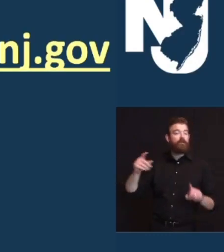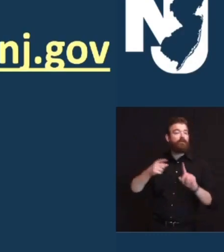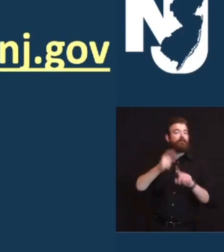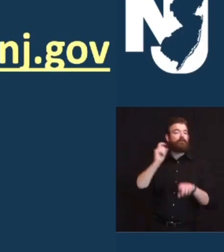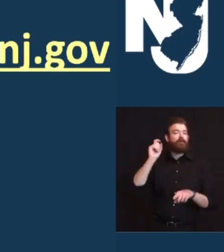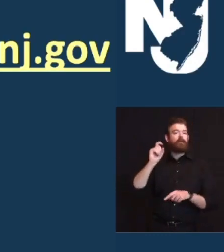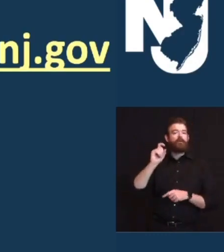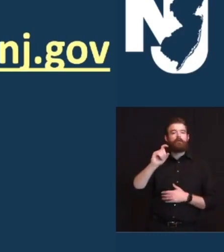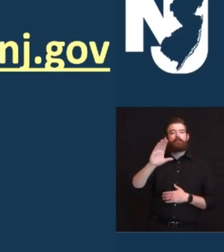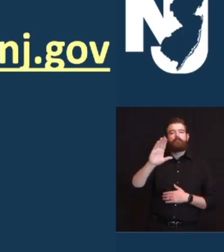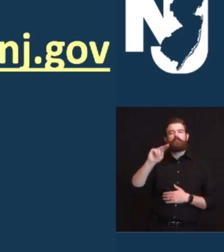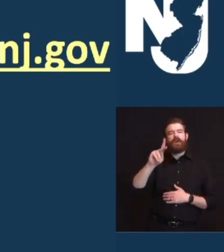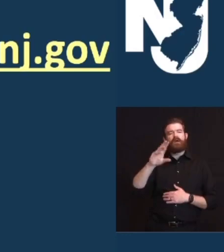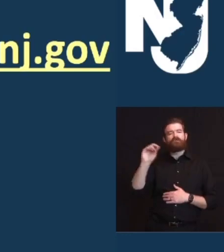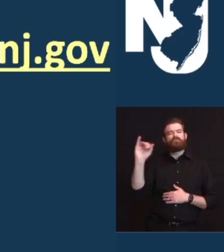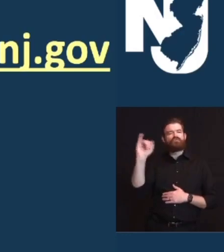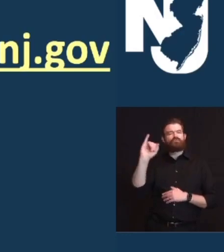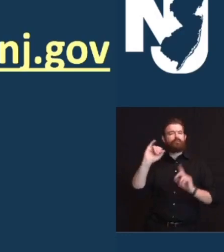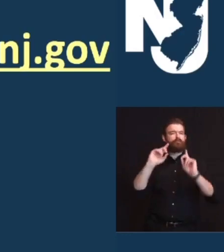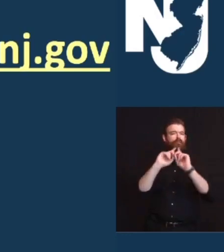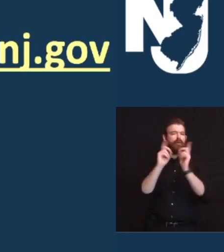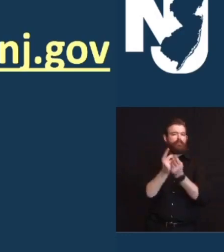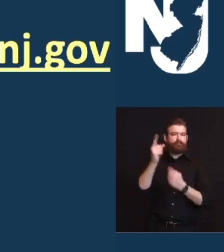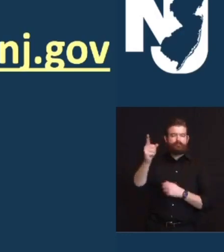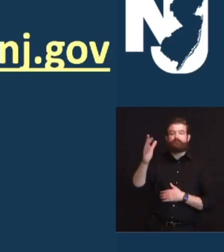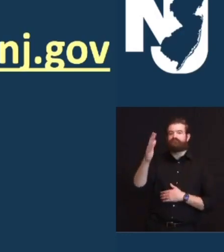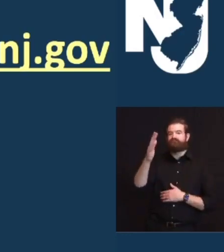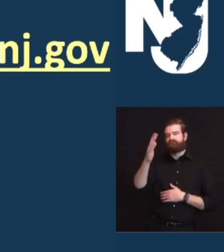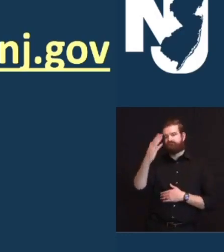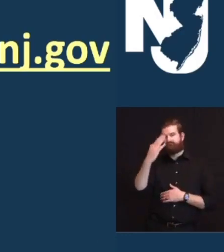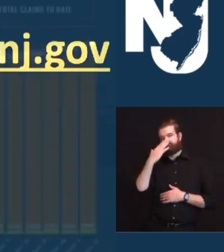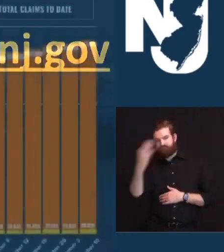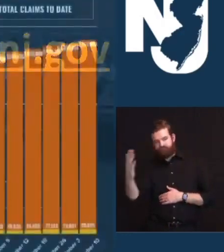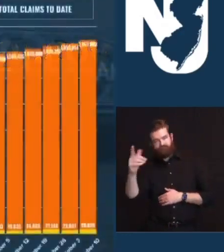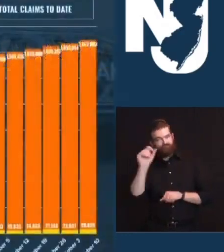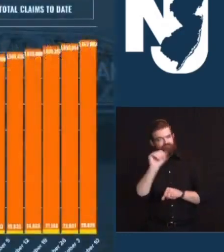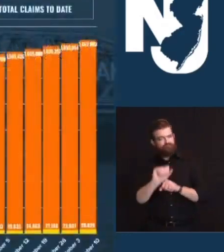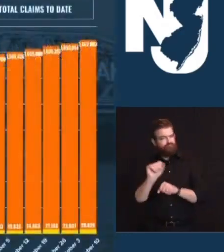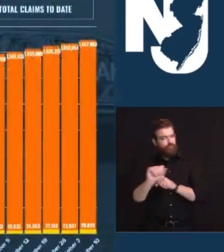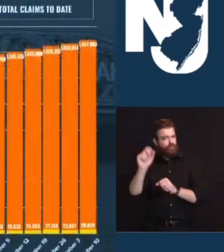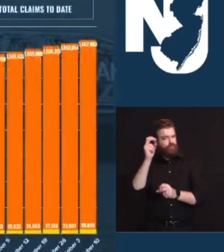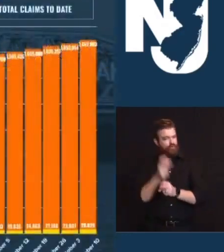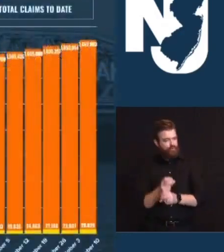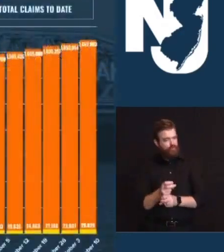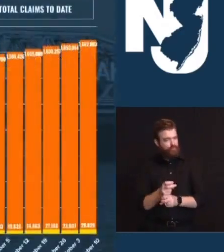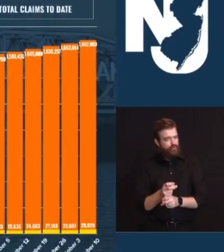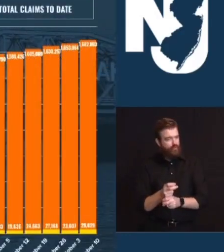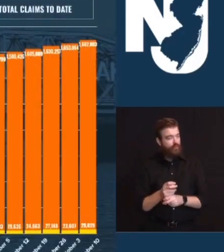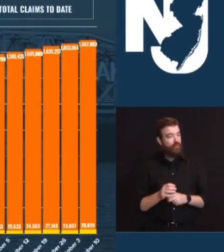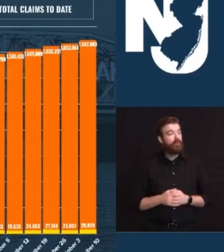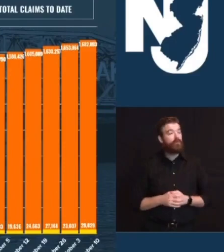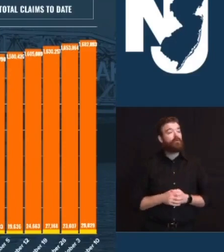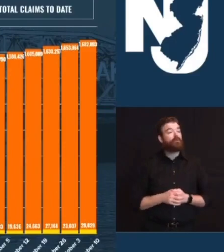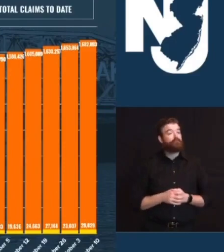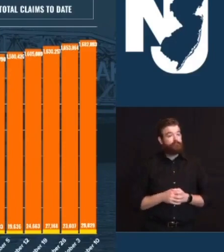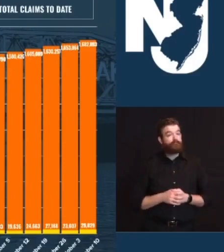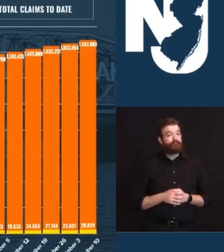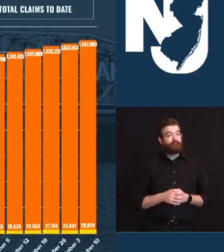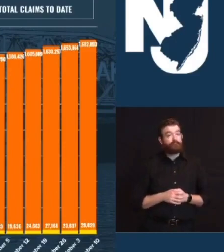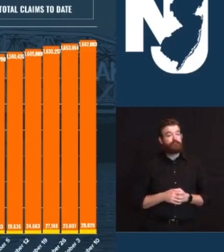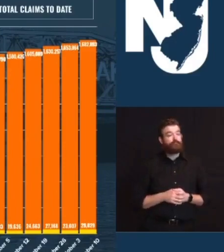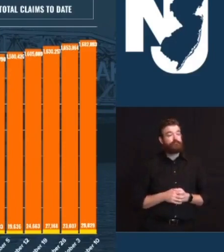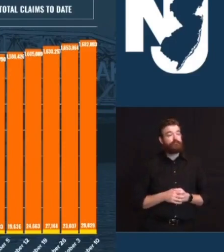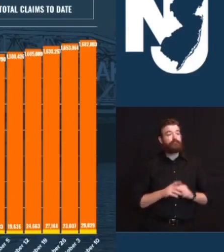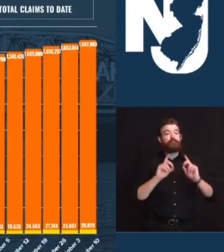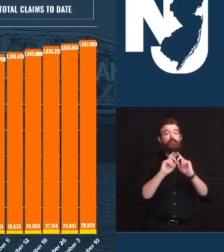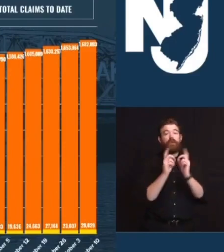is really a heck of an accomplishment. Hats off to them. Next, the Department of Labor this morning released the latest unemployment figures over the